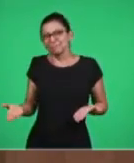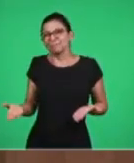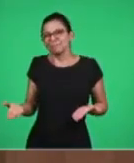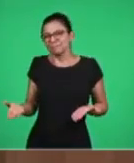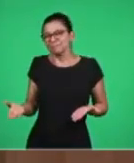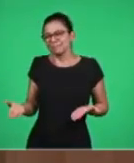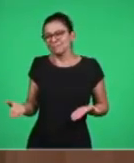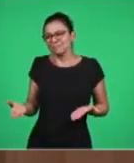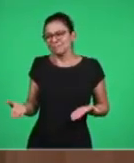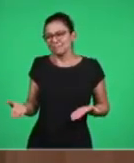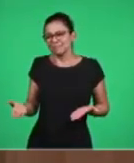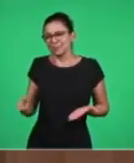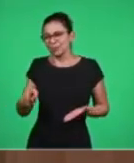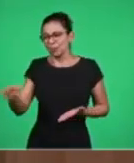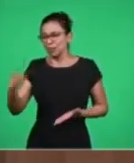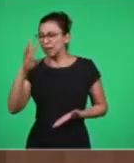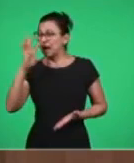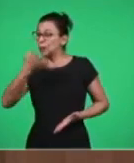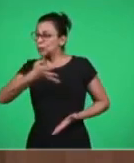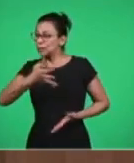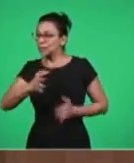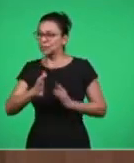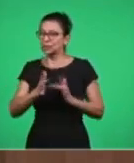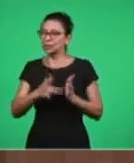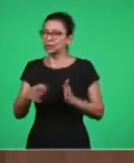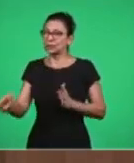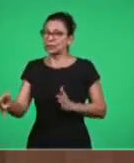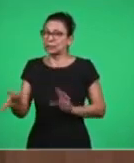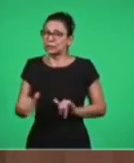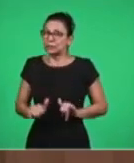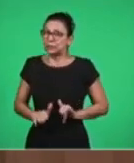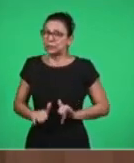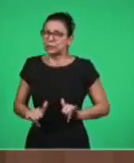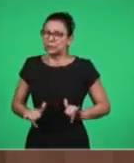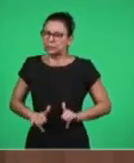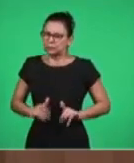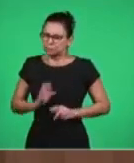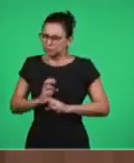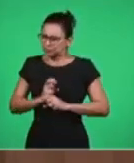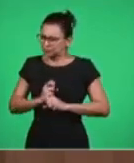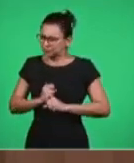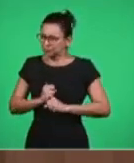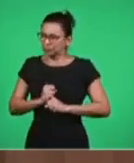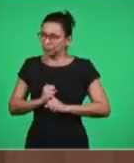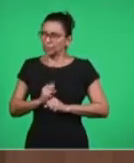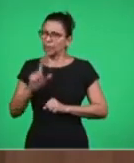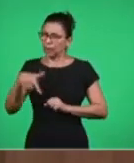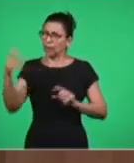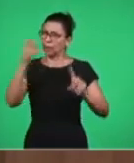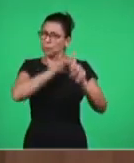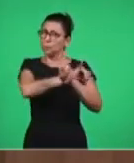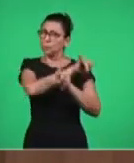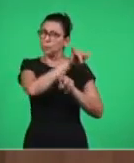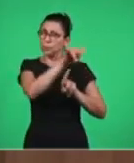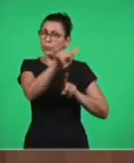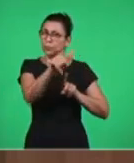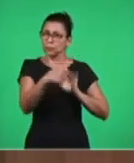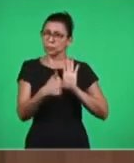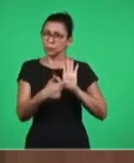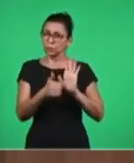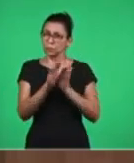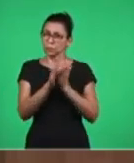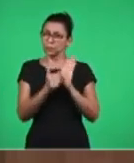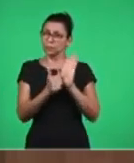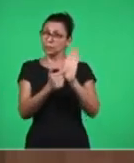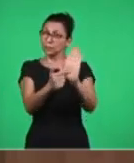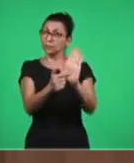despised. You brought Him to the cover, and the Bible says that you're going to cry bitterly. It is prophetic. We're going to come